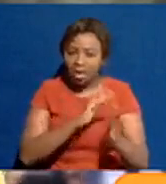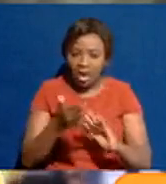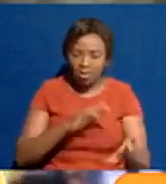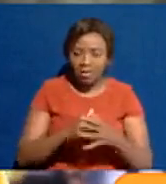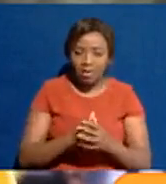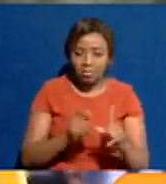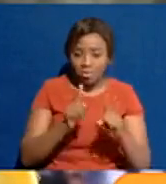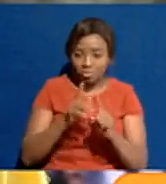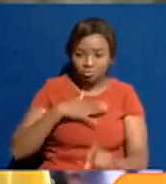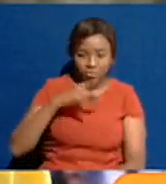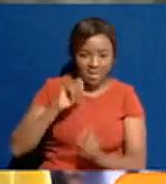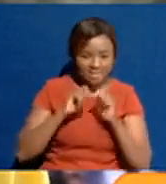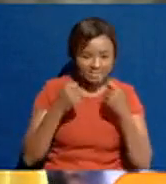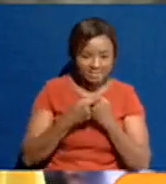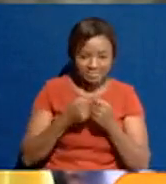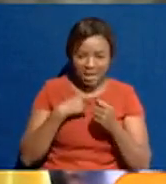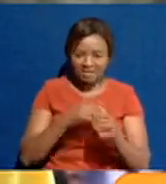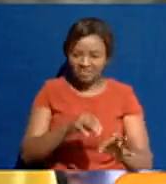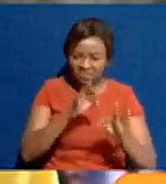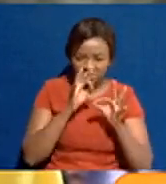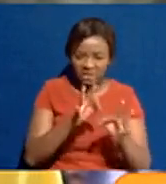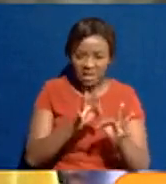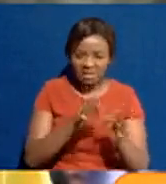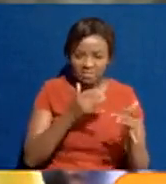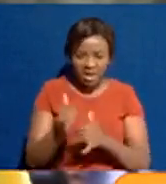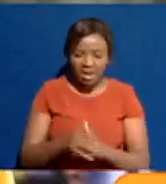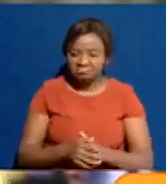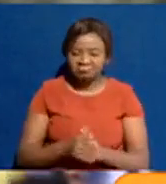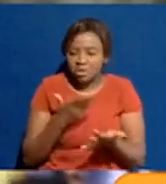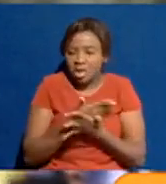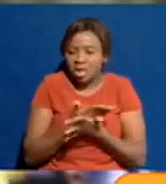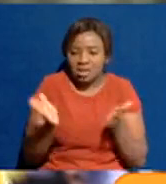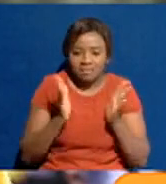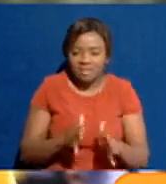know, in my team, I don't have a star. And it's not automatically you have to play.